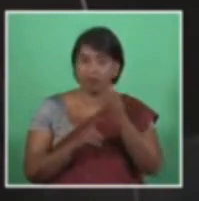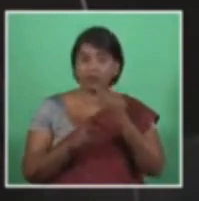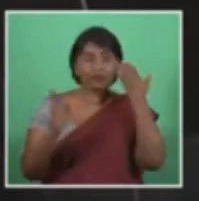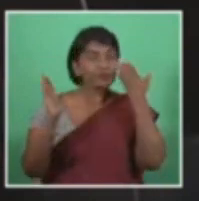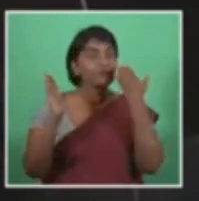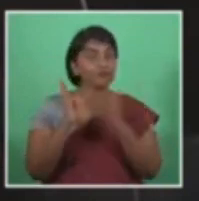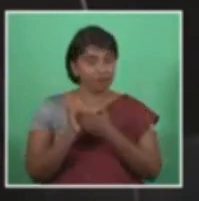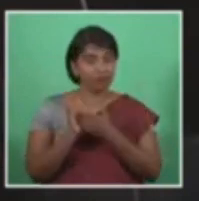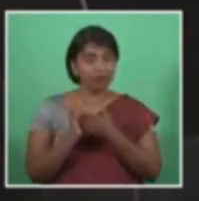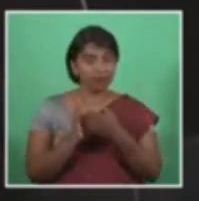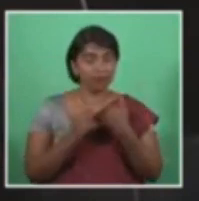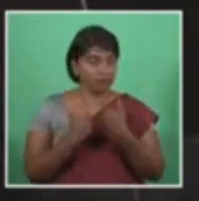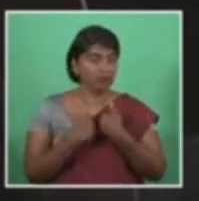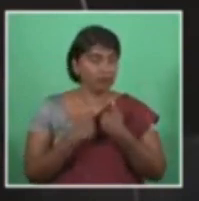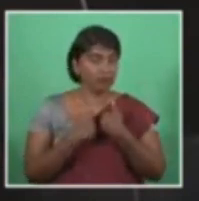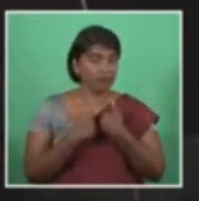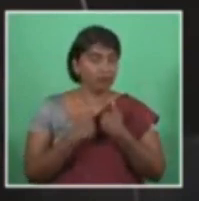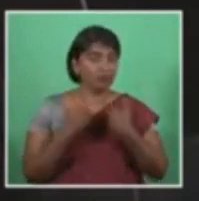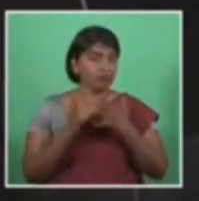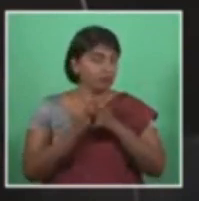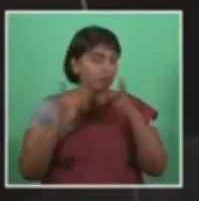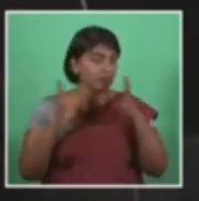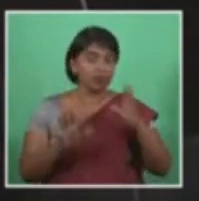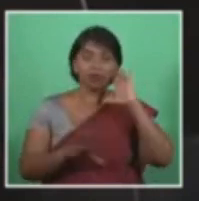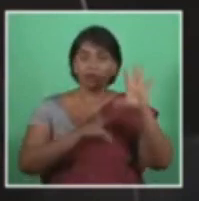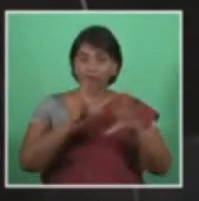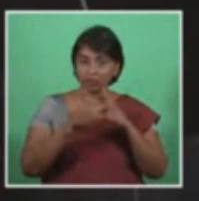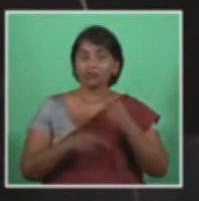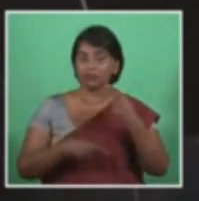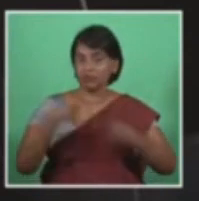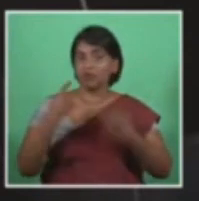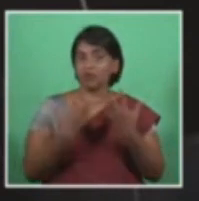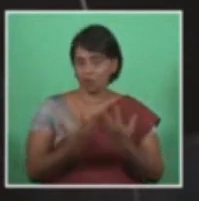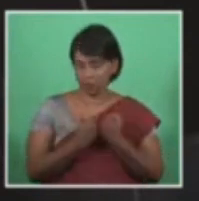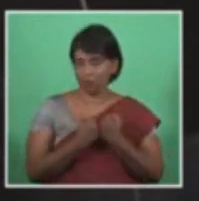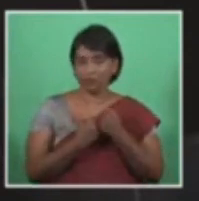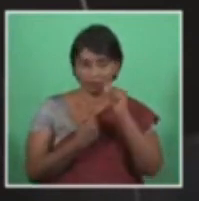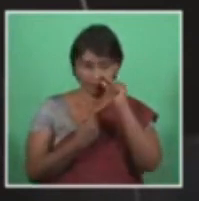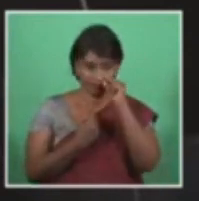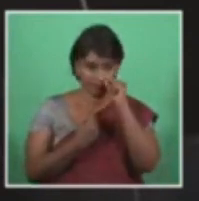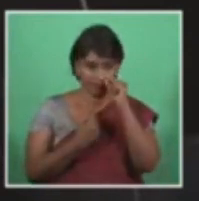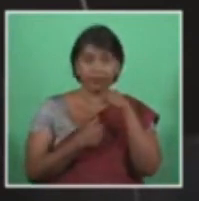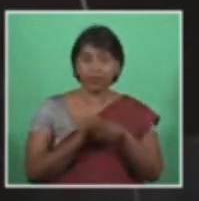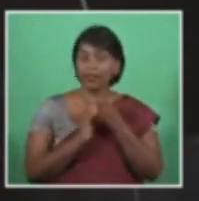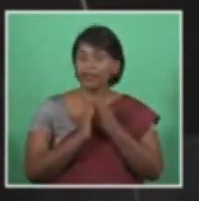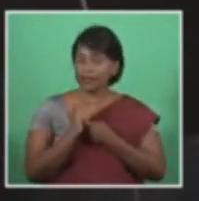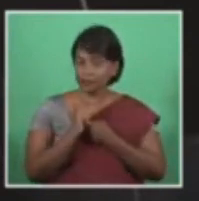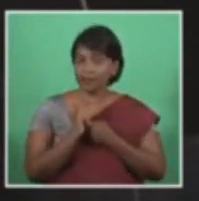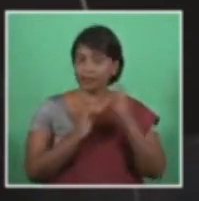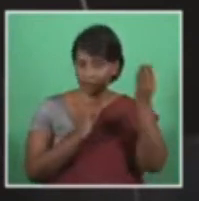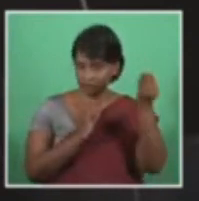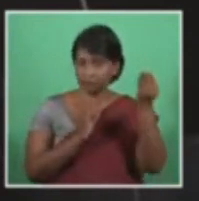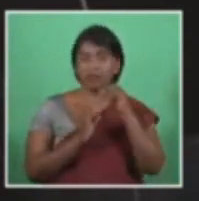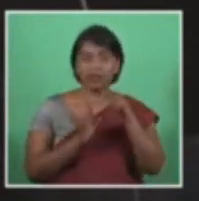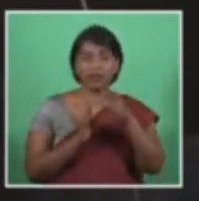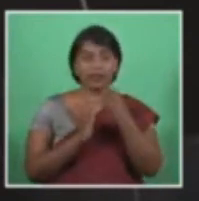vishaya pilibanda tapita danu apita me mita wada toraturu saha sangwadayak awashyai kiyana eka. Kalpakema ekka. Meka neethiye tapara